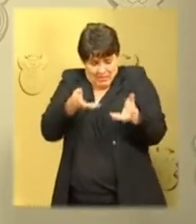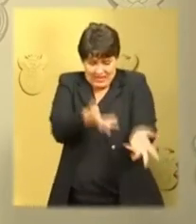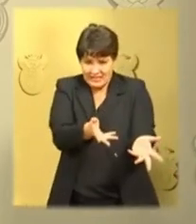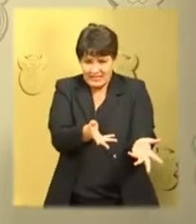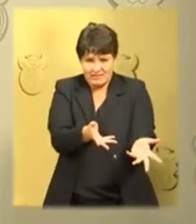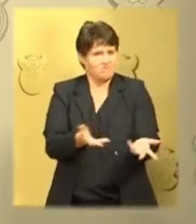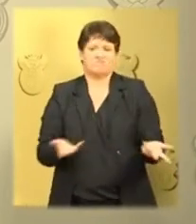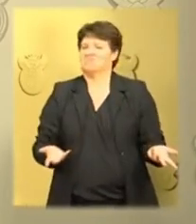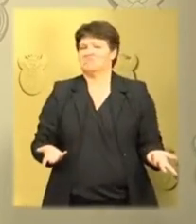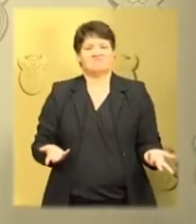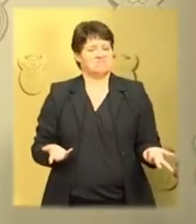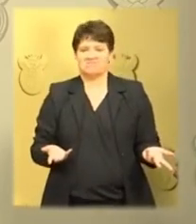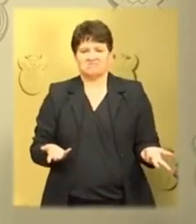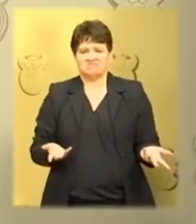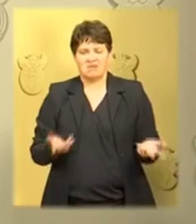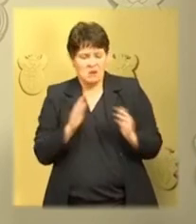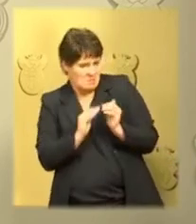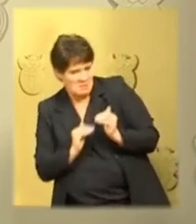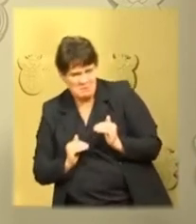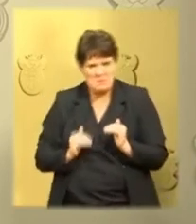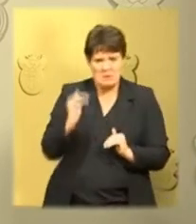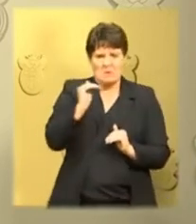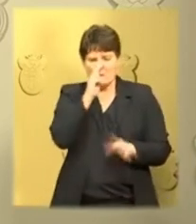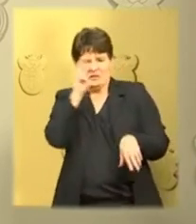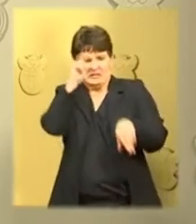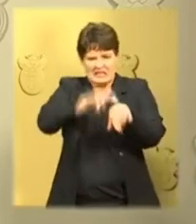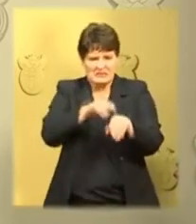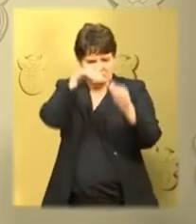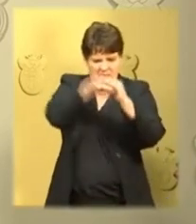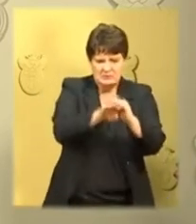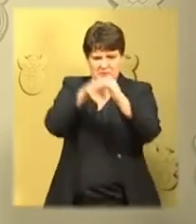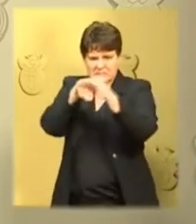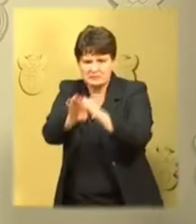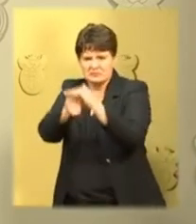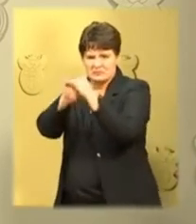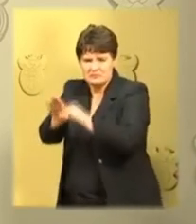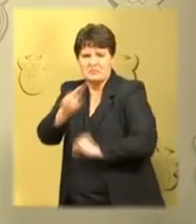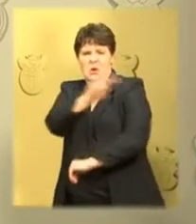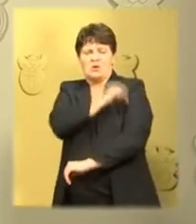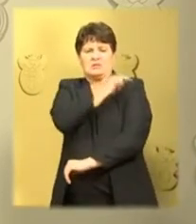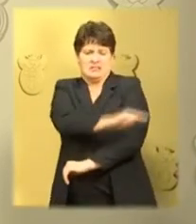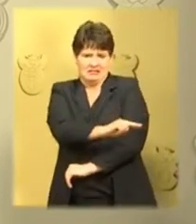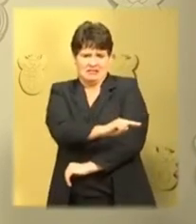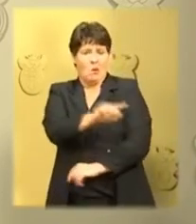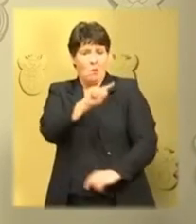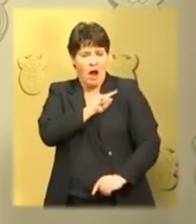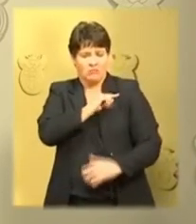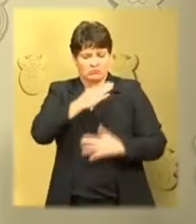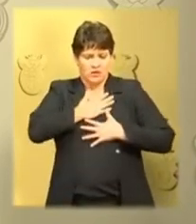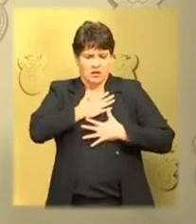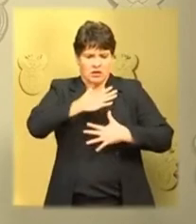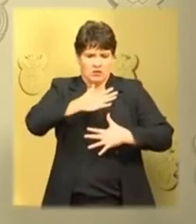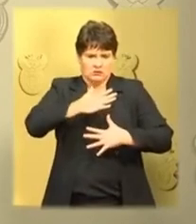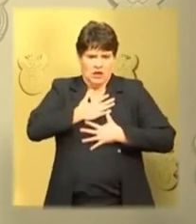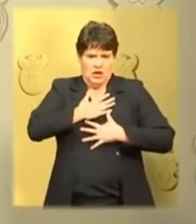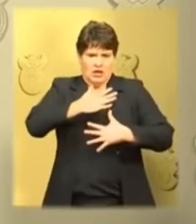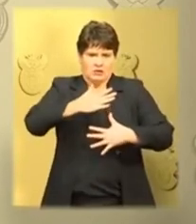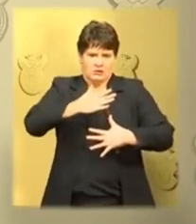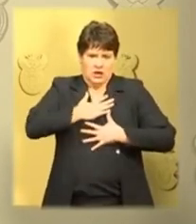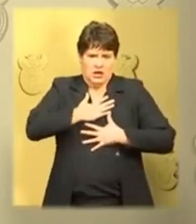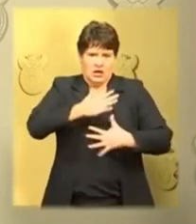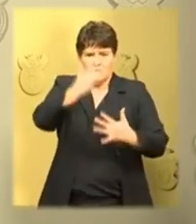exponential increase in people requiring treatment for a severe respiratory illness. As